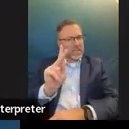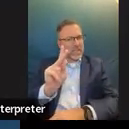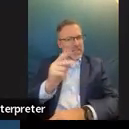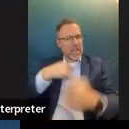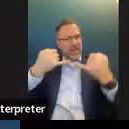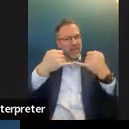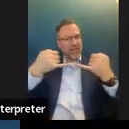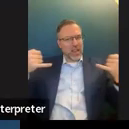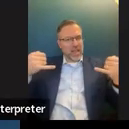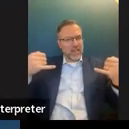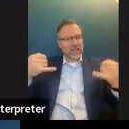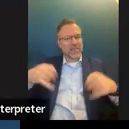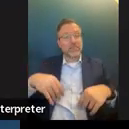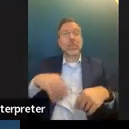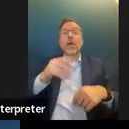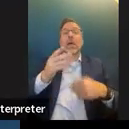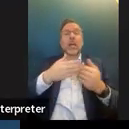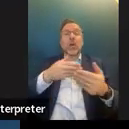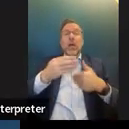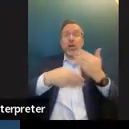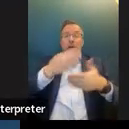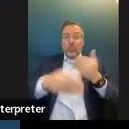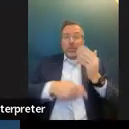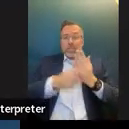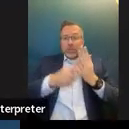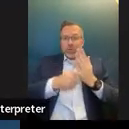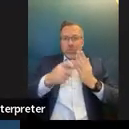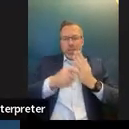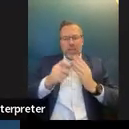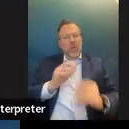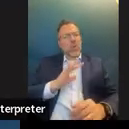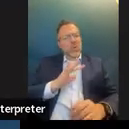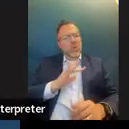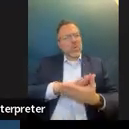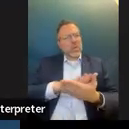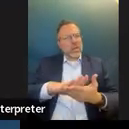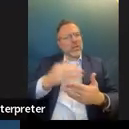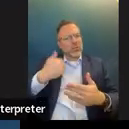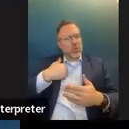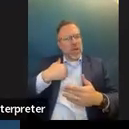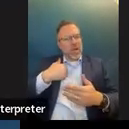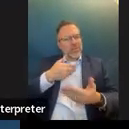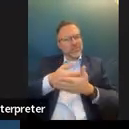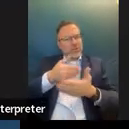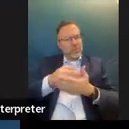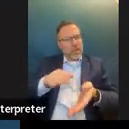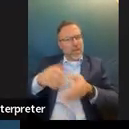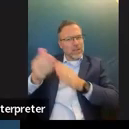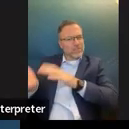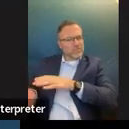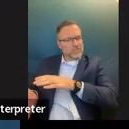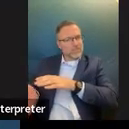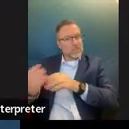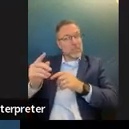All right, procedural manual, really handy tool to have next to you when you're writing your IEPs.